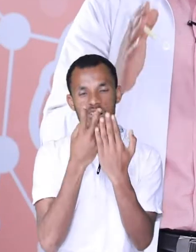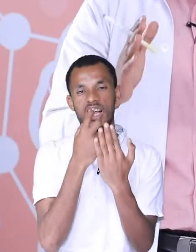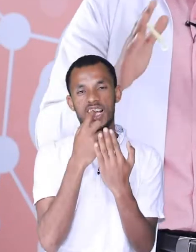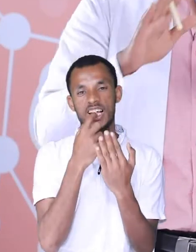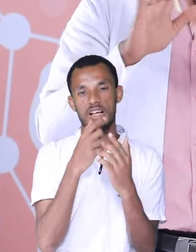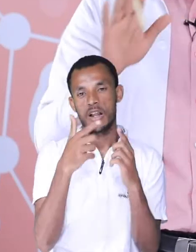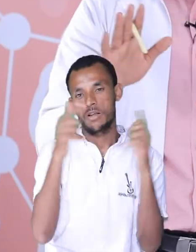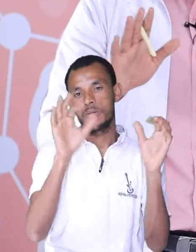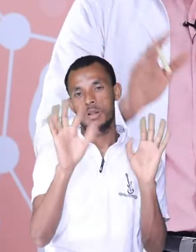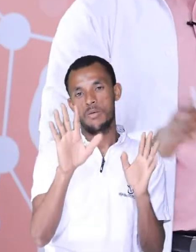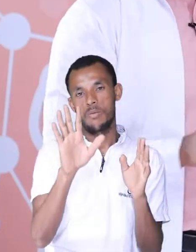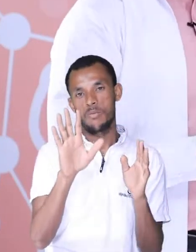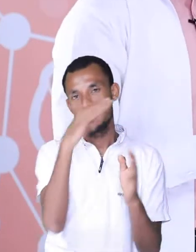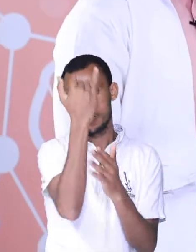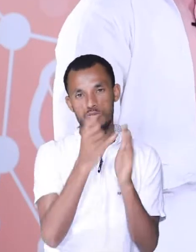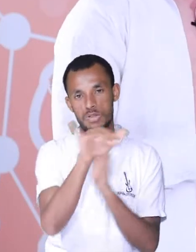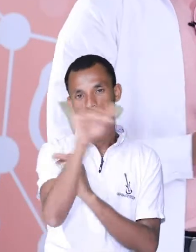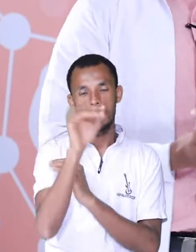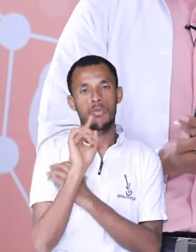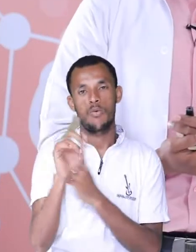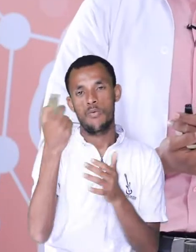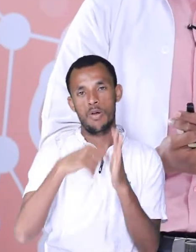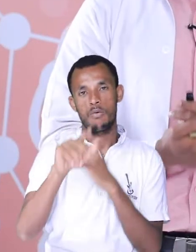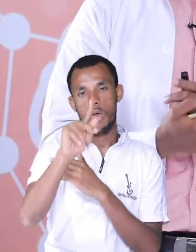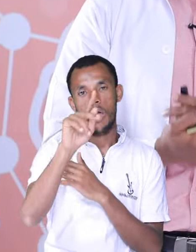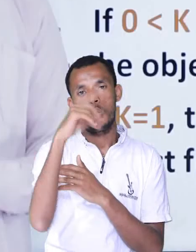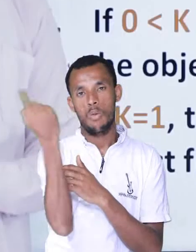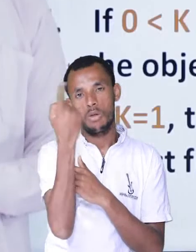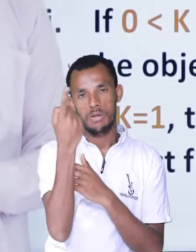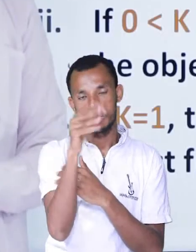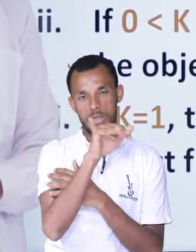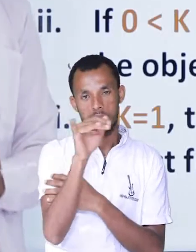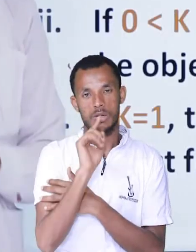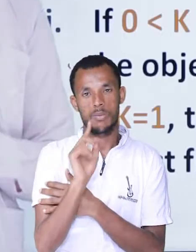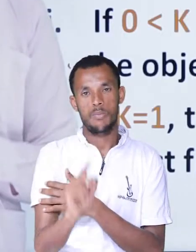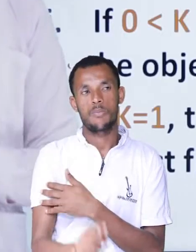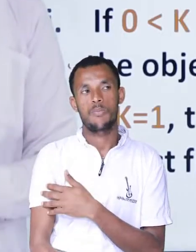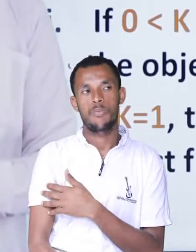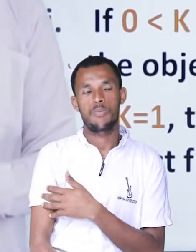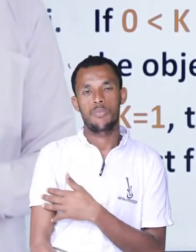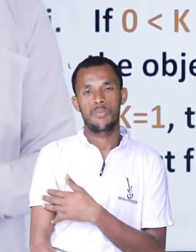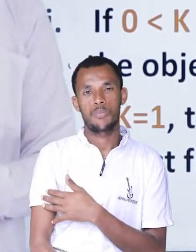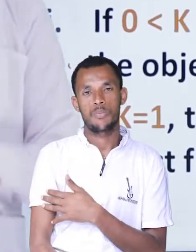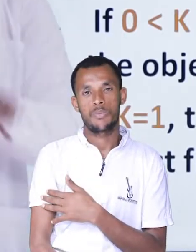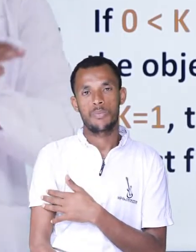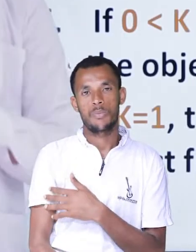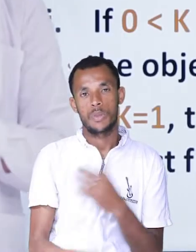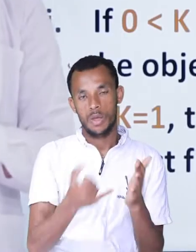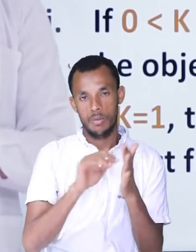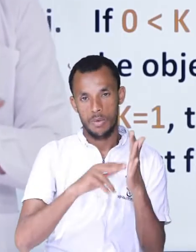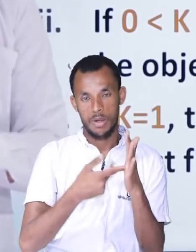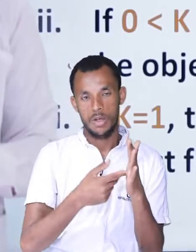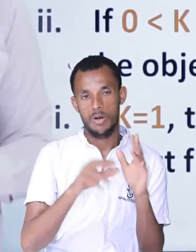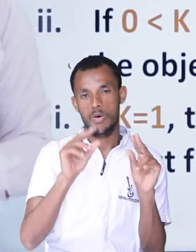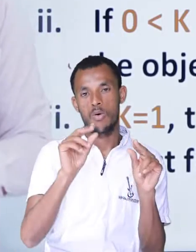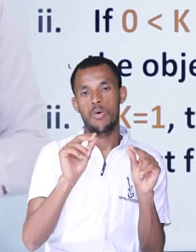It's always the same. Therefore, the value of K is always equal to 1. That means there is